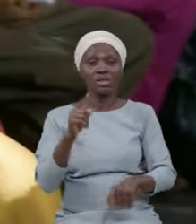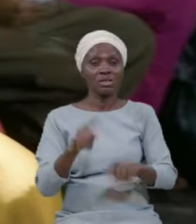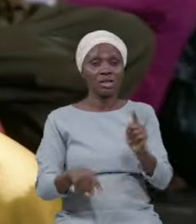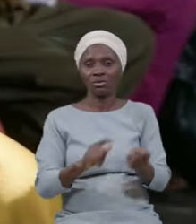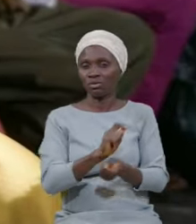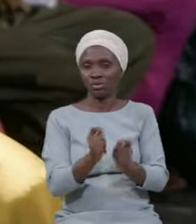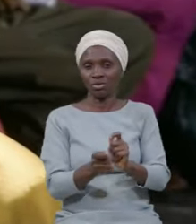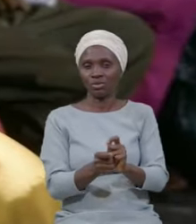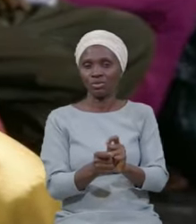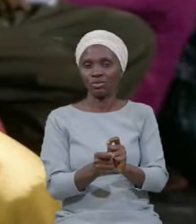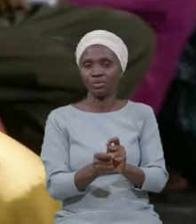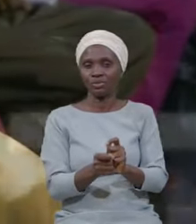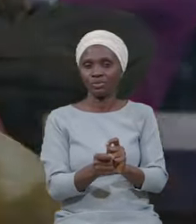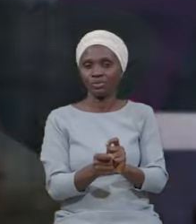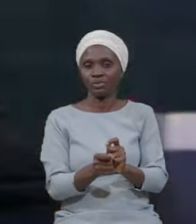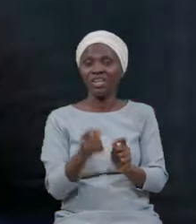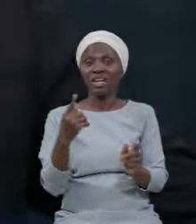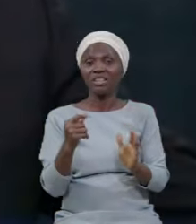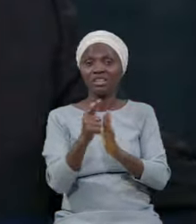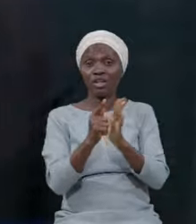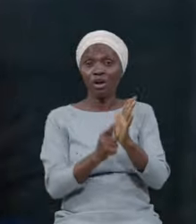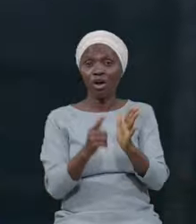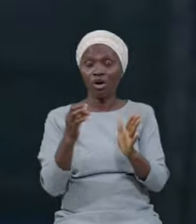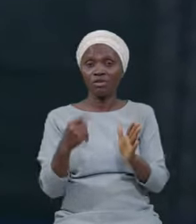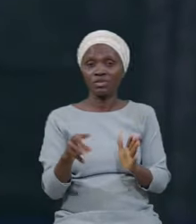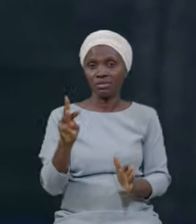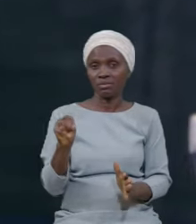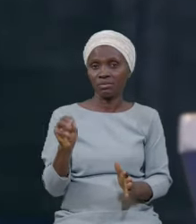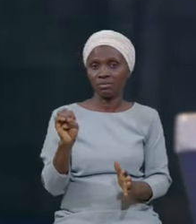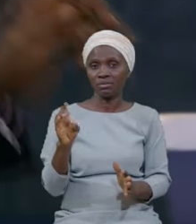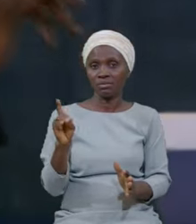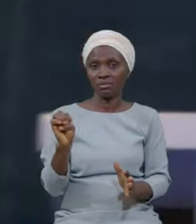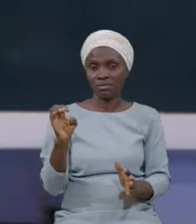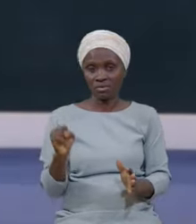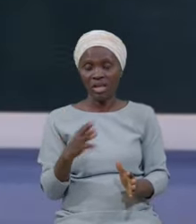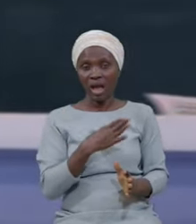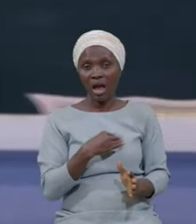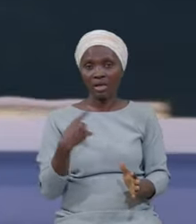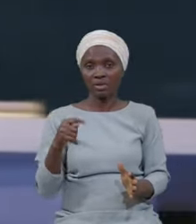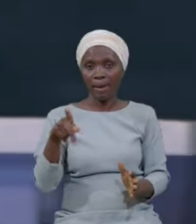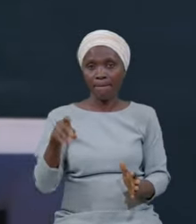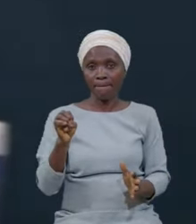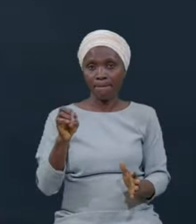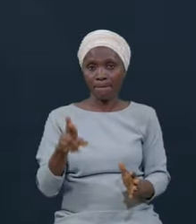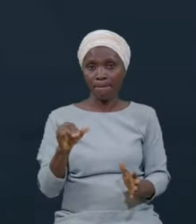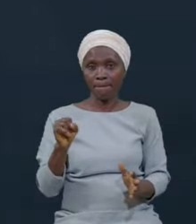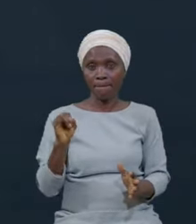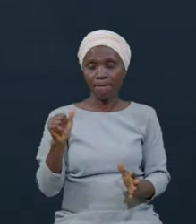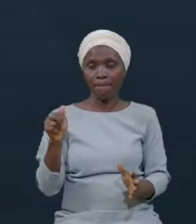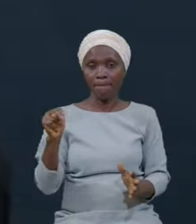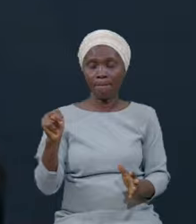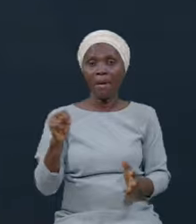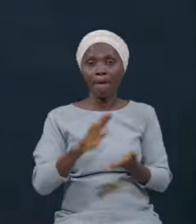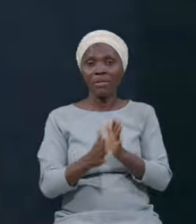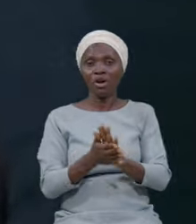The law of the Medes and the Persians becomes decree. And once